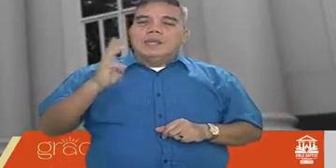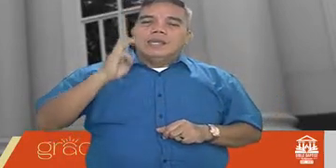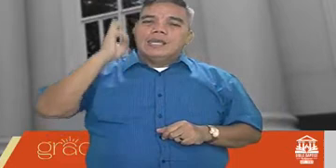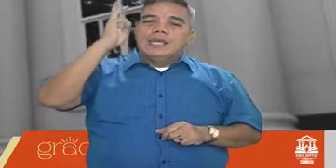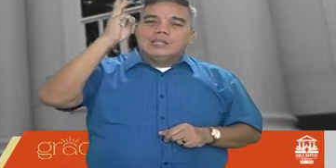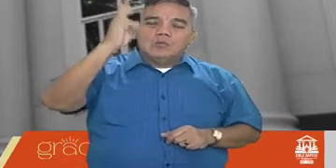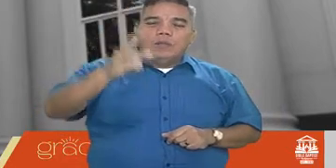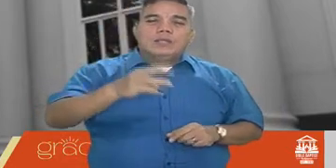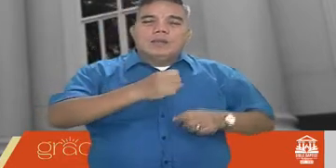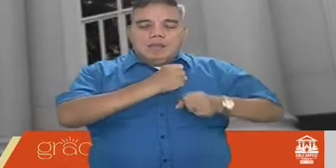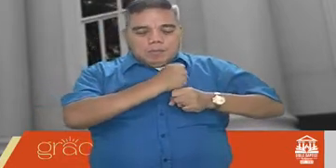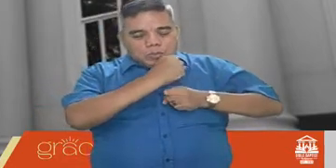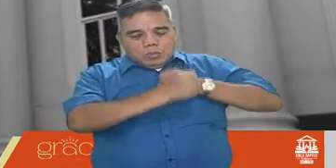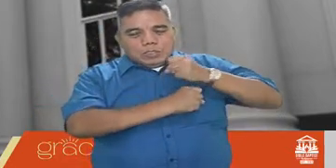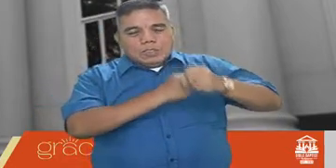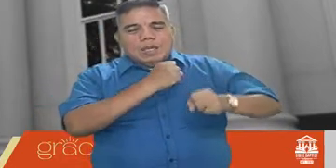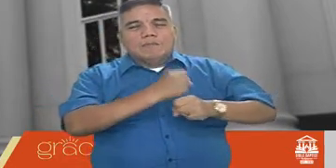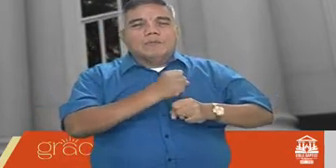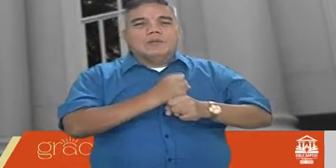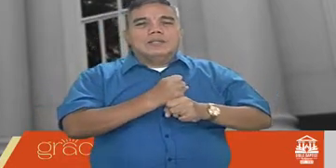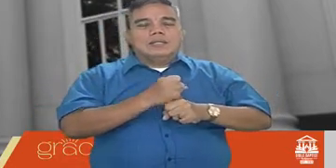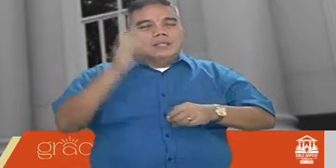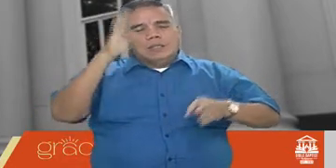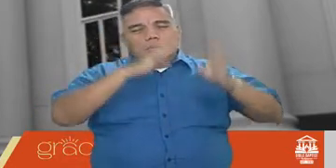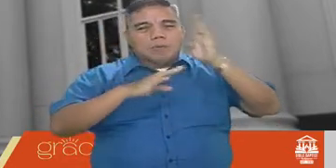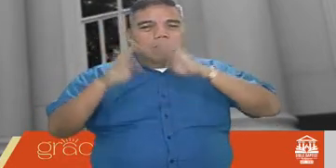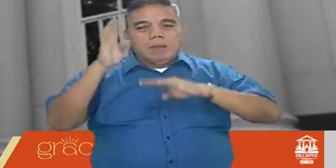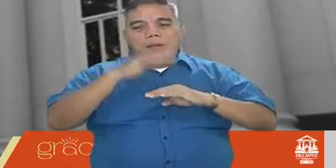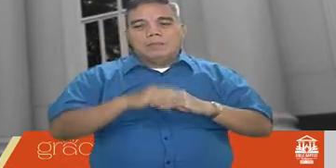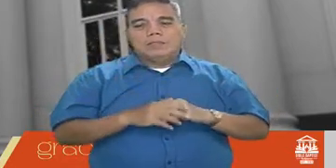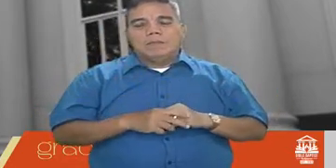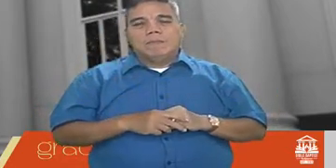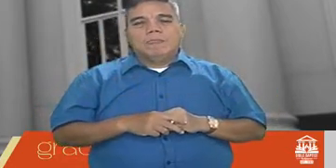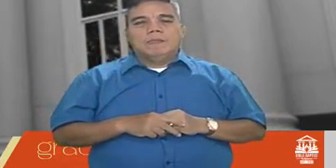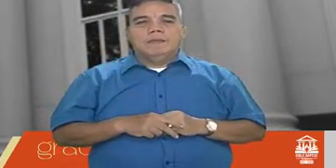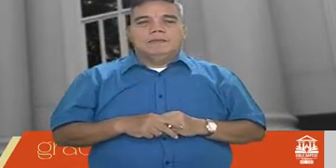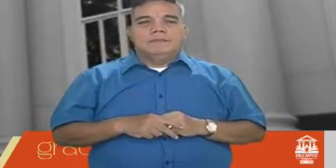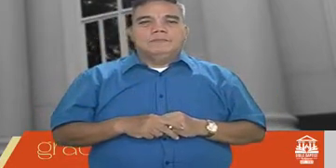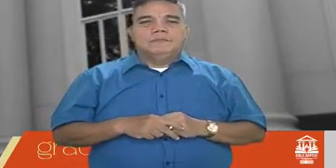it will cause us to suffer some health problems. So